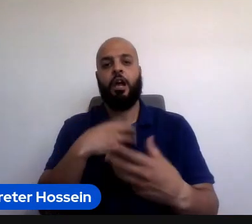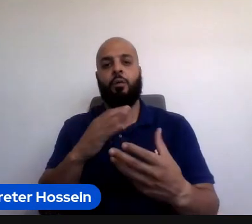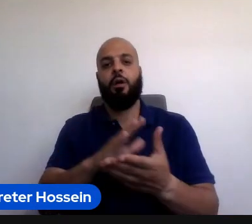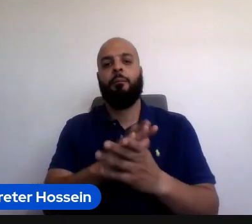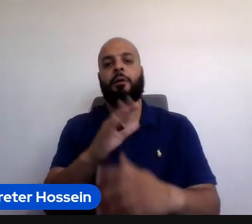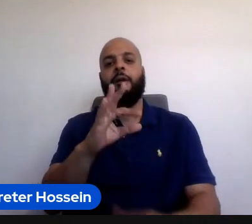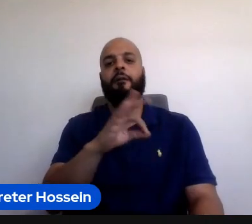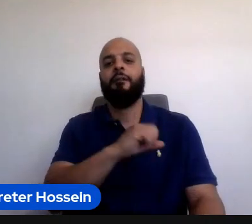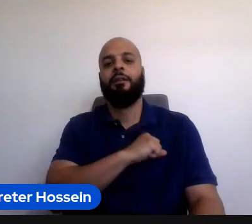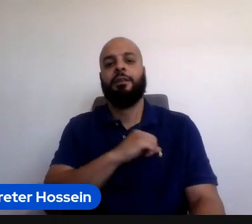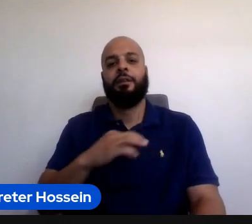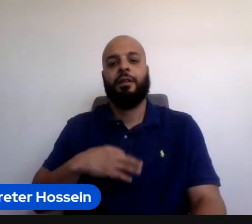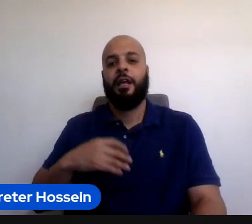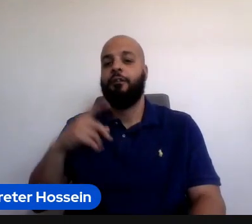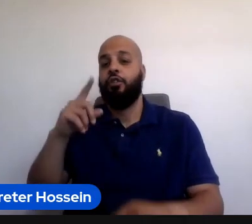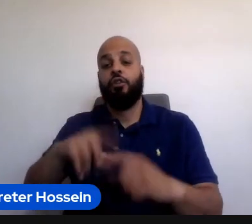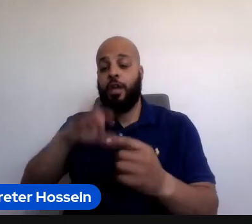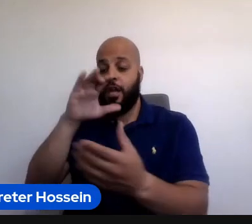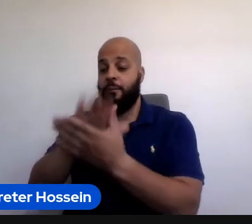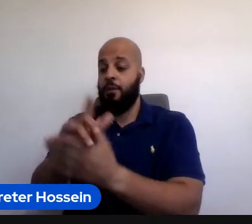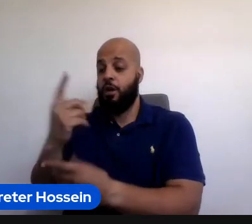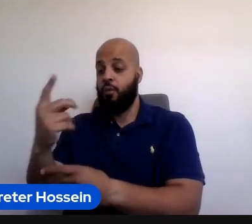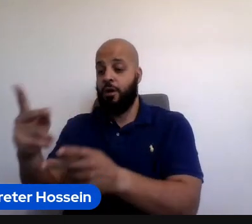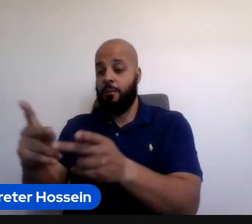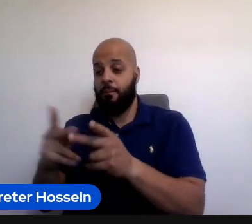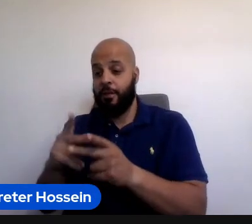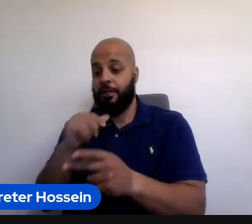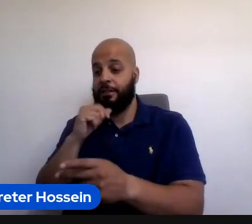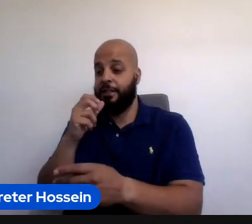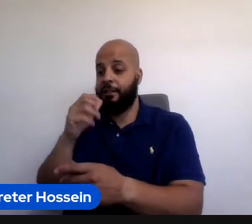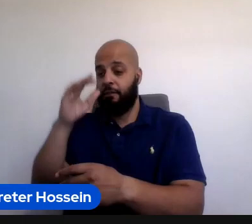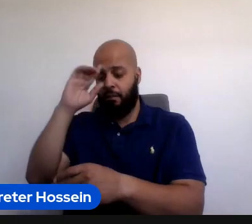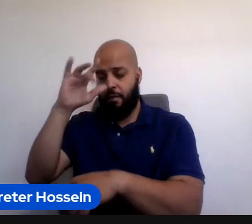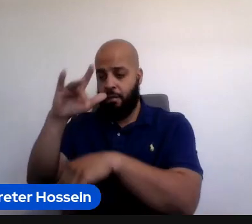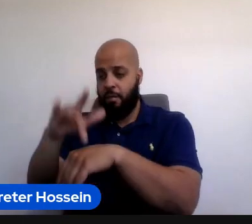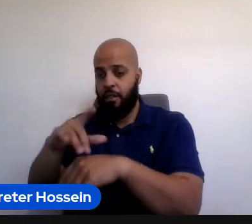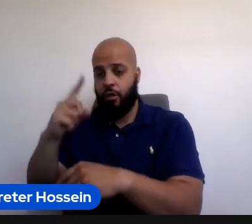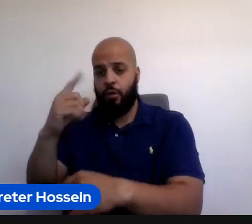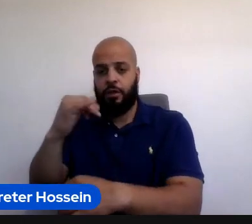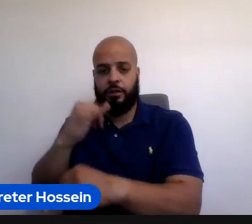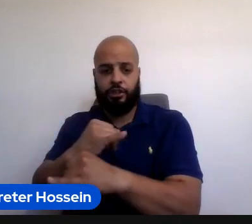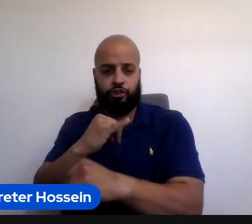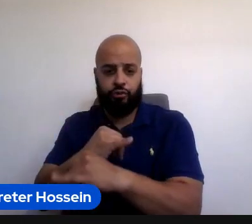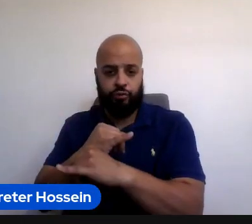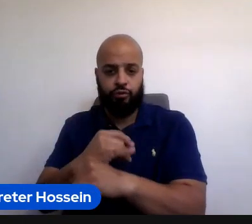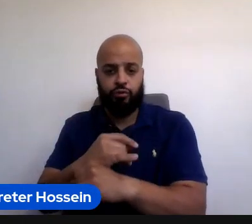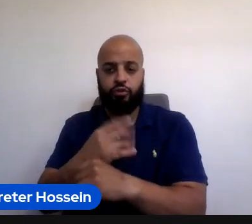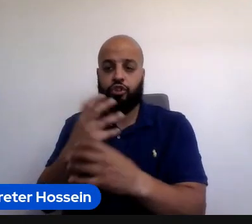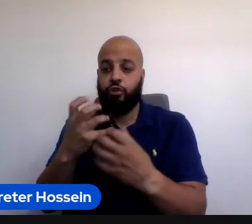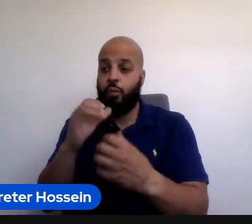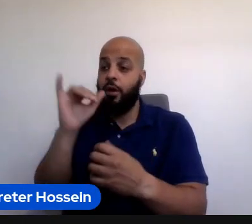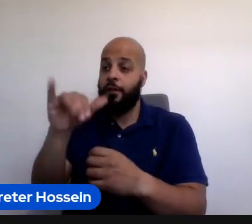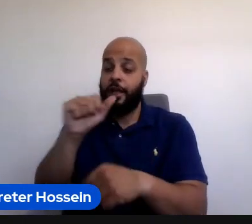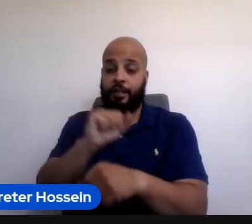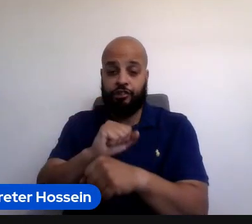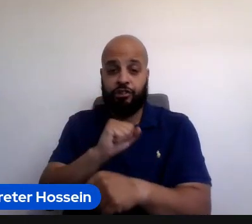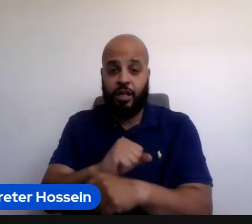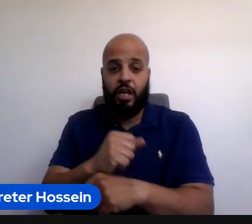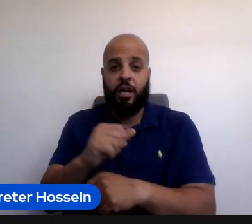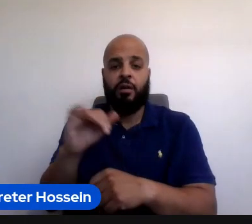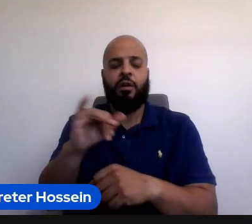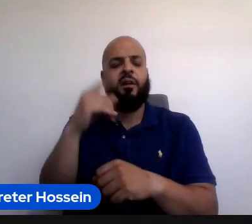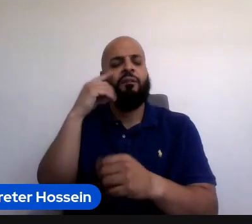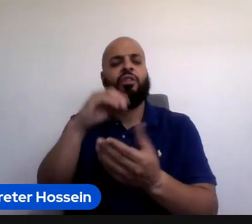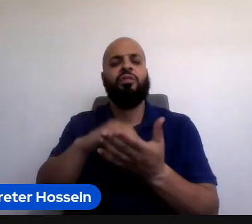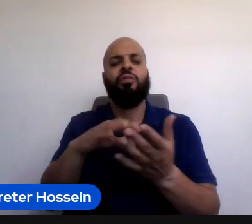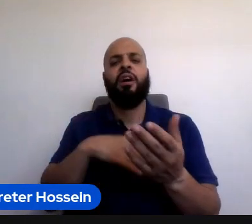don't get married to a location. Don't get married to an institution. Mm-hmm. You want that job. Or like for students, I tell them, it's like, your